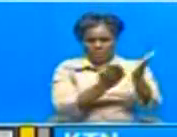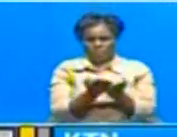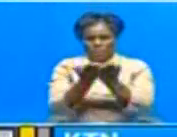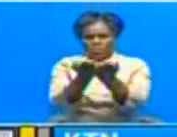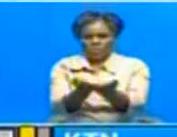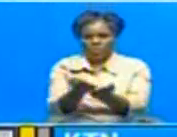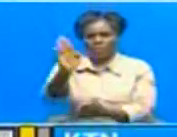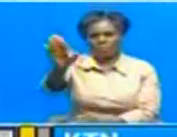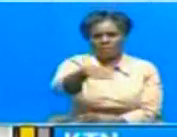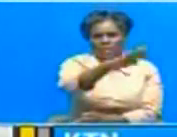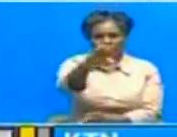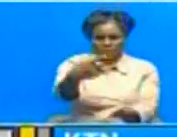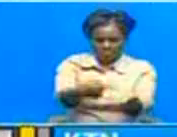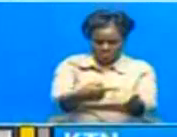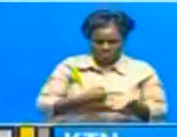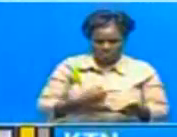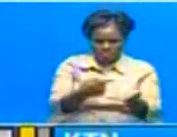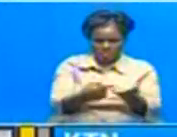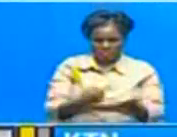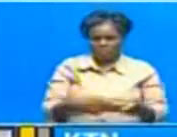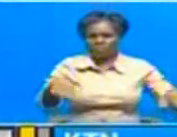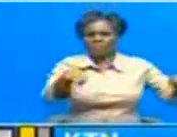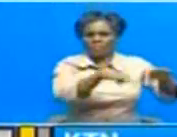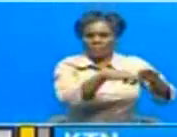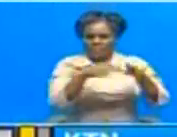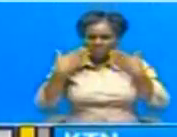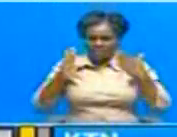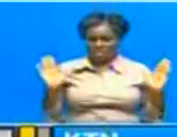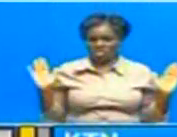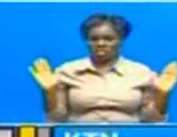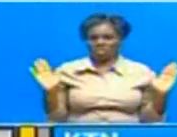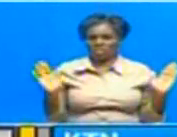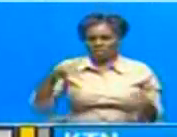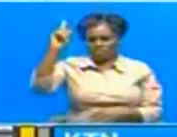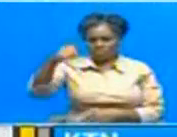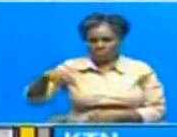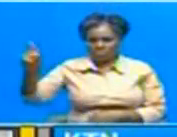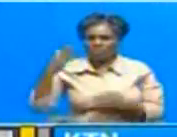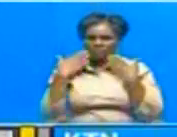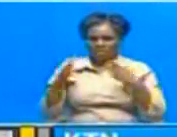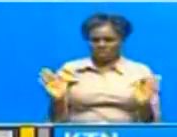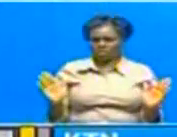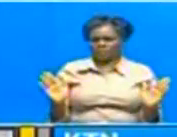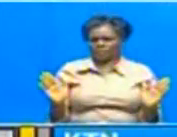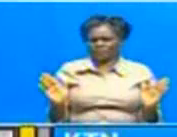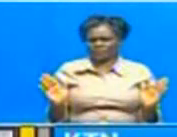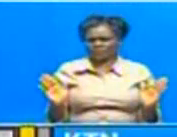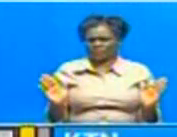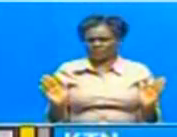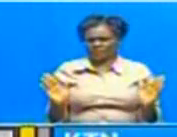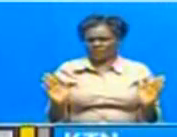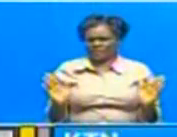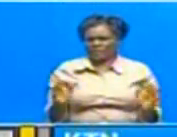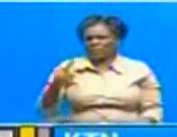Parliament, it was debated by members of Parliament, and it was approved. Now, the hypocrisy is